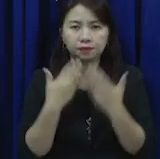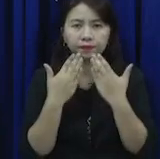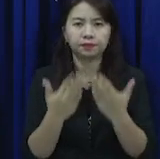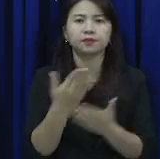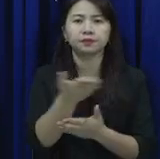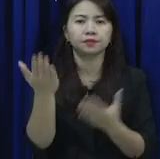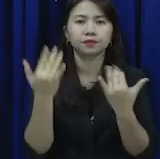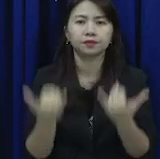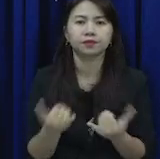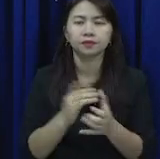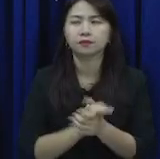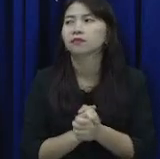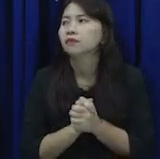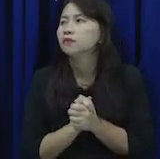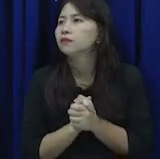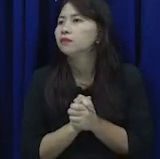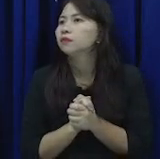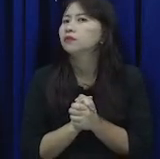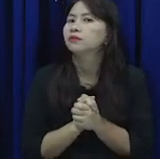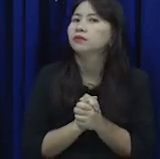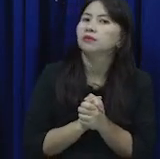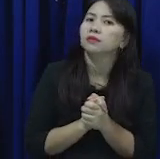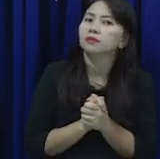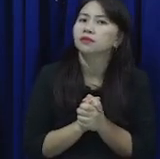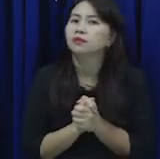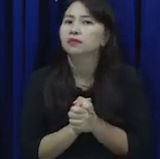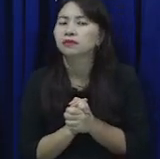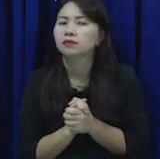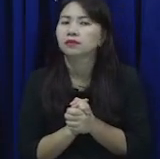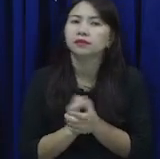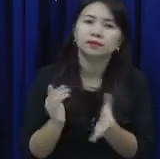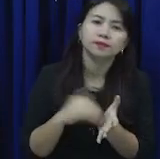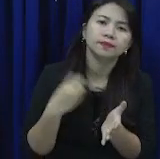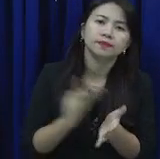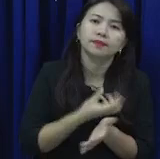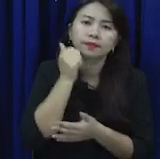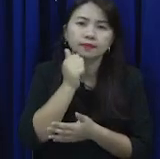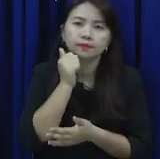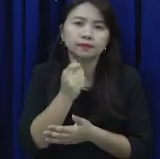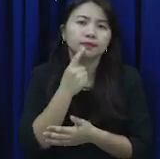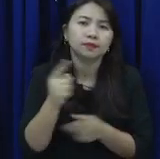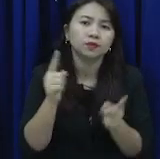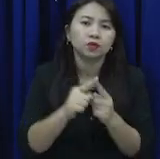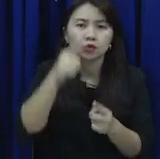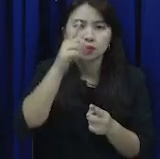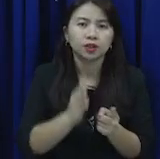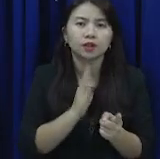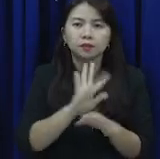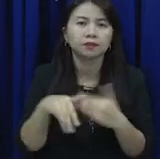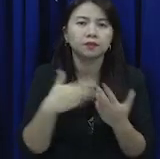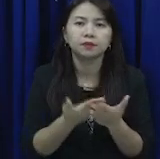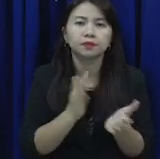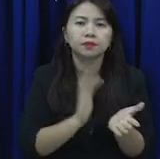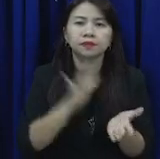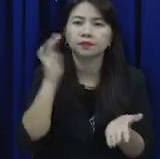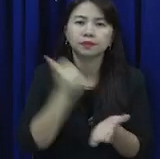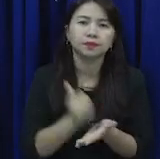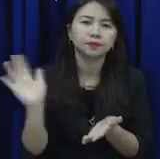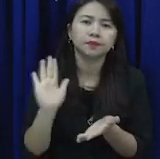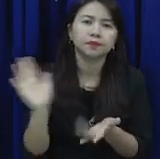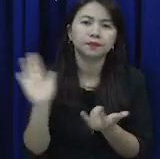po ay nakasama namin sa tanghali po na ito and also Lagi po naming sinasabi on top all of it To God be the